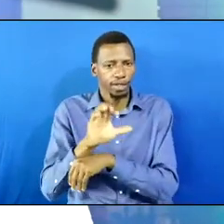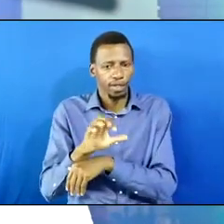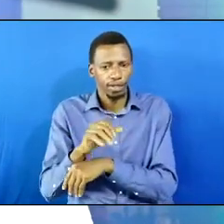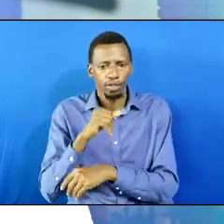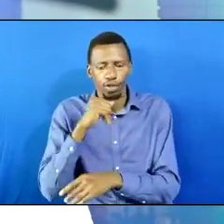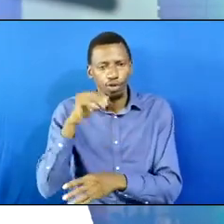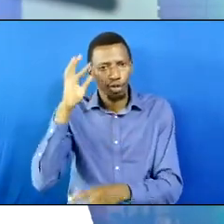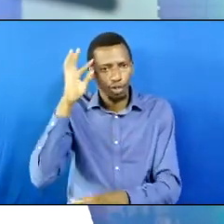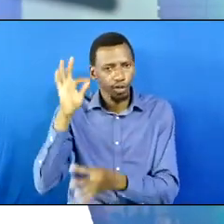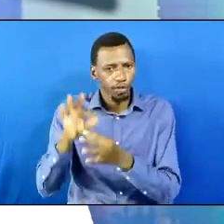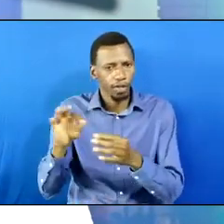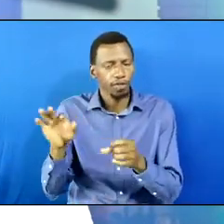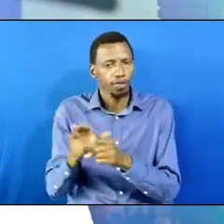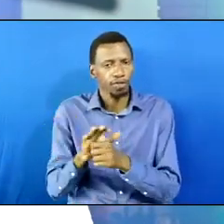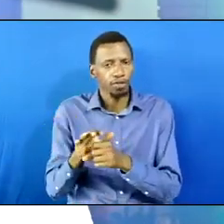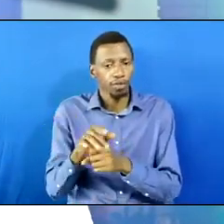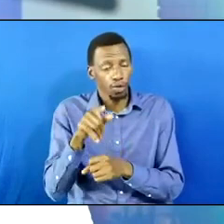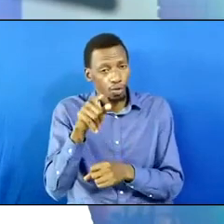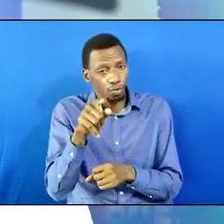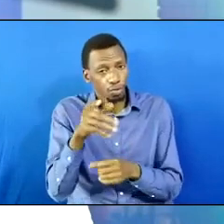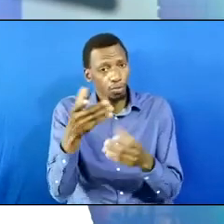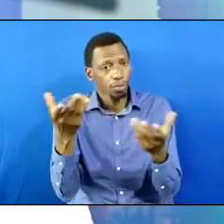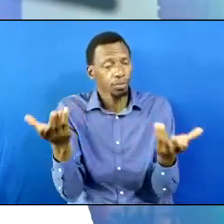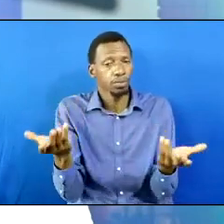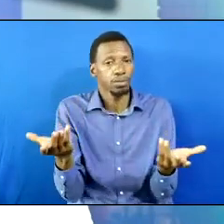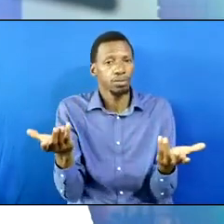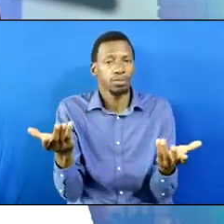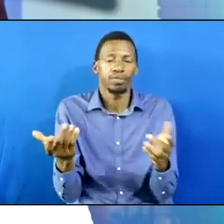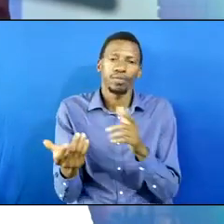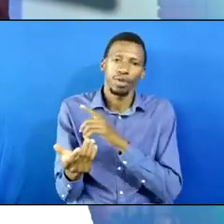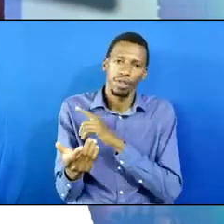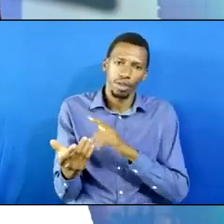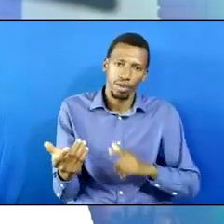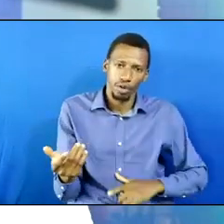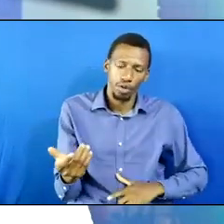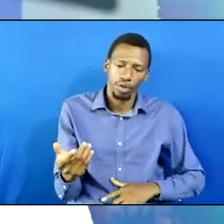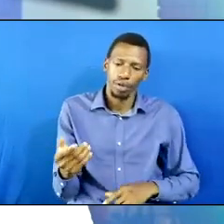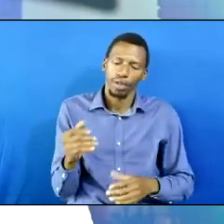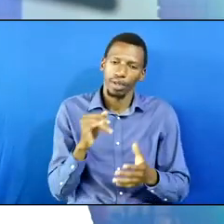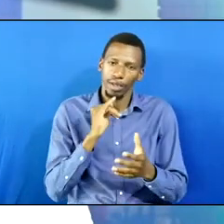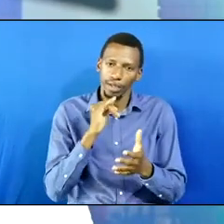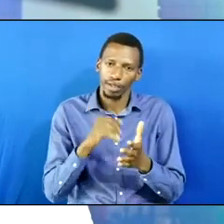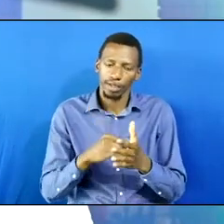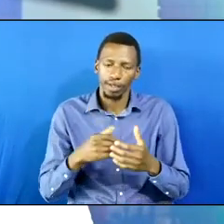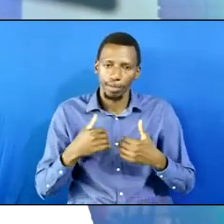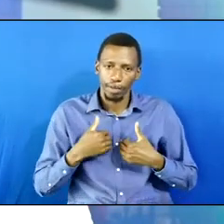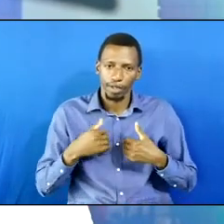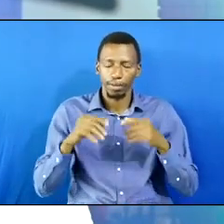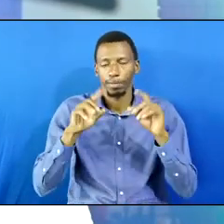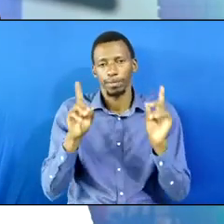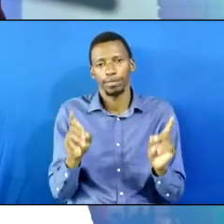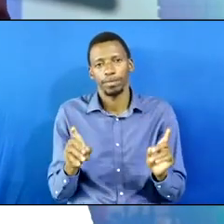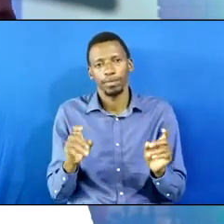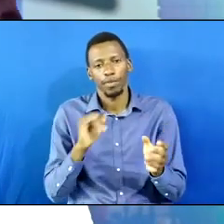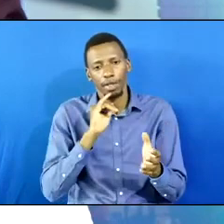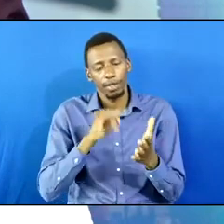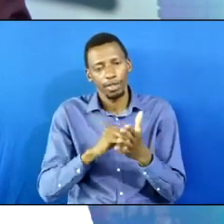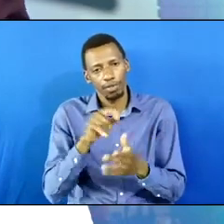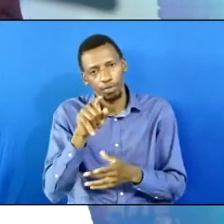who is faithful or one who is not faithful? Lord, is it I? Lord, is it